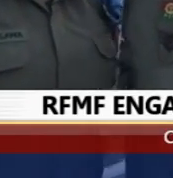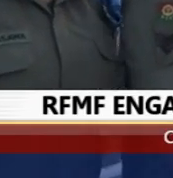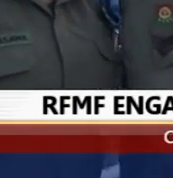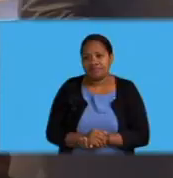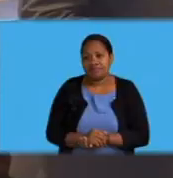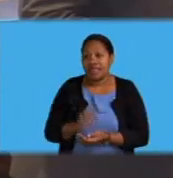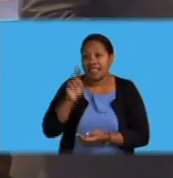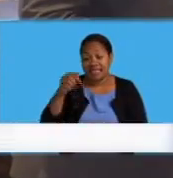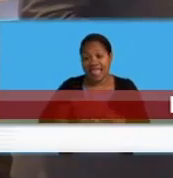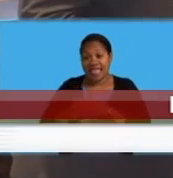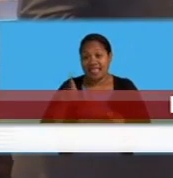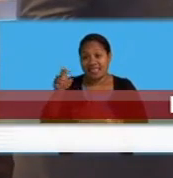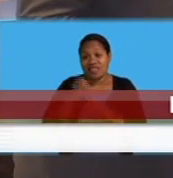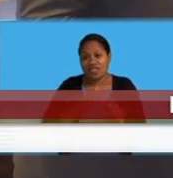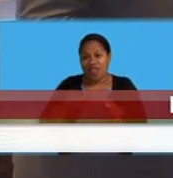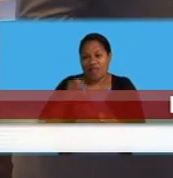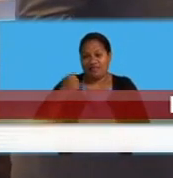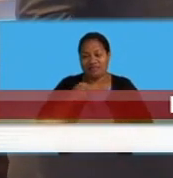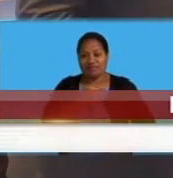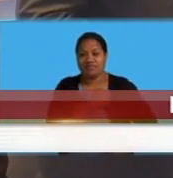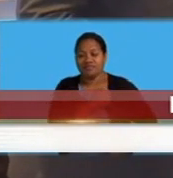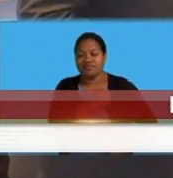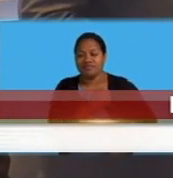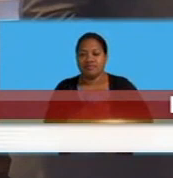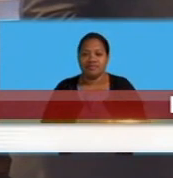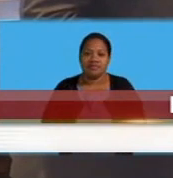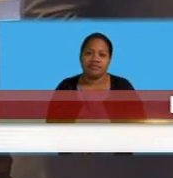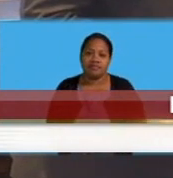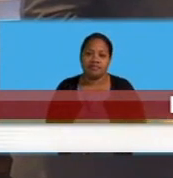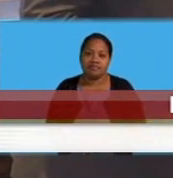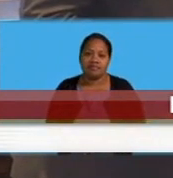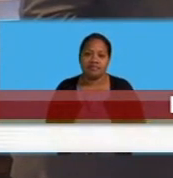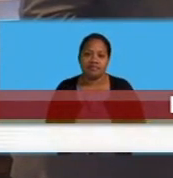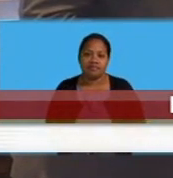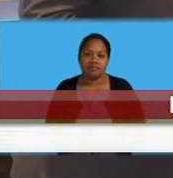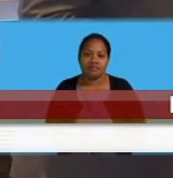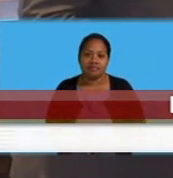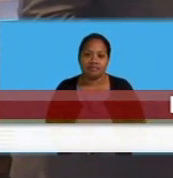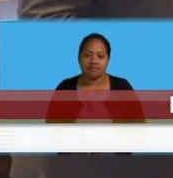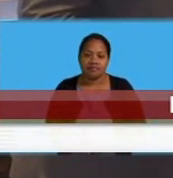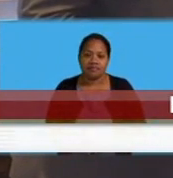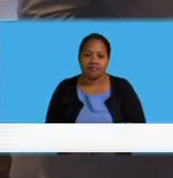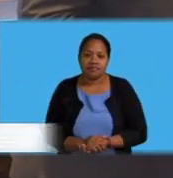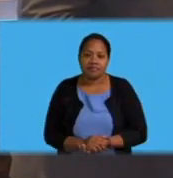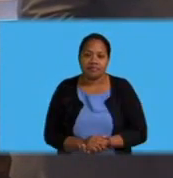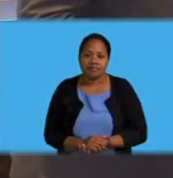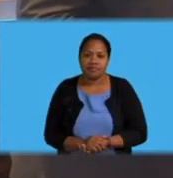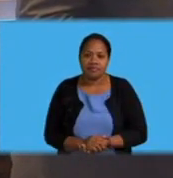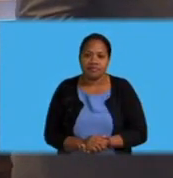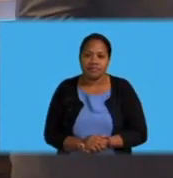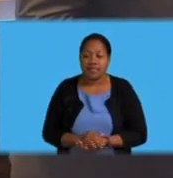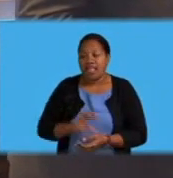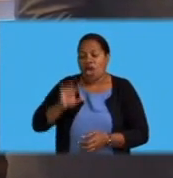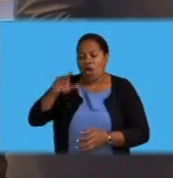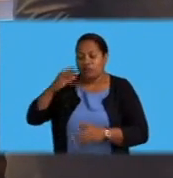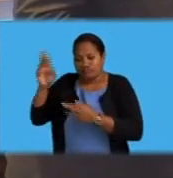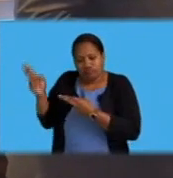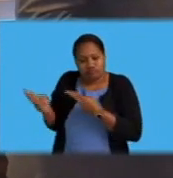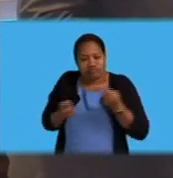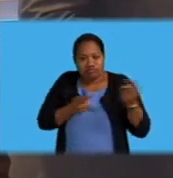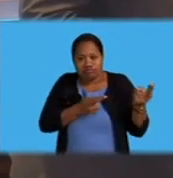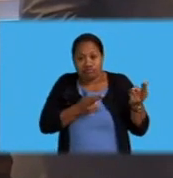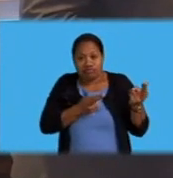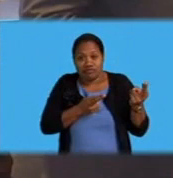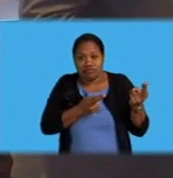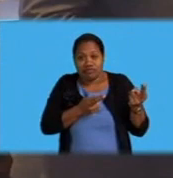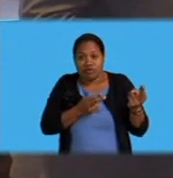section. The affected service personnel are referred to the section either through their immediate supervisor or